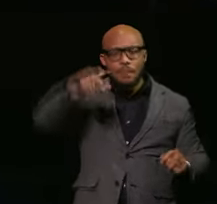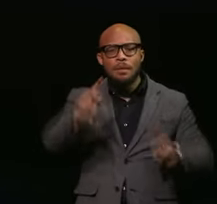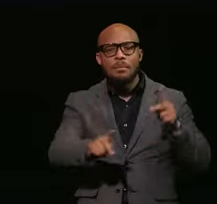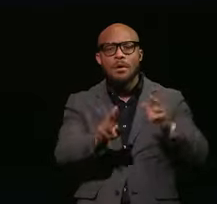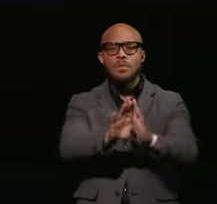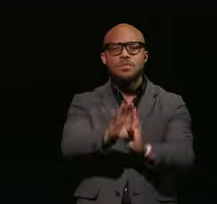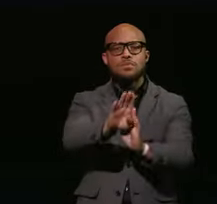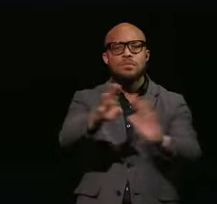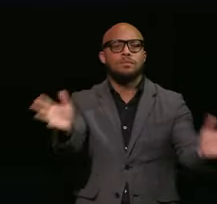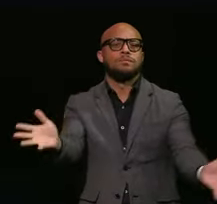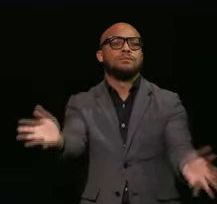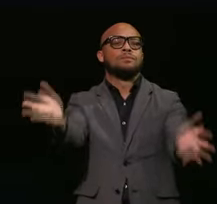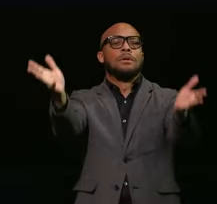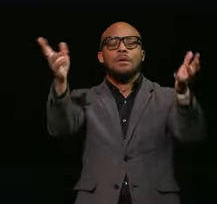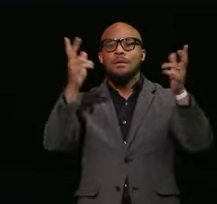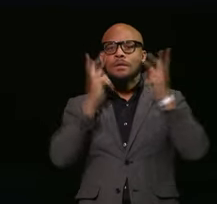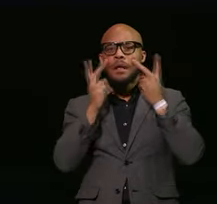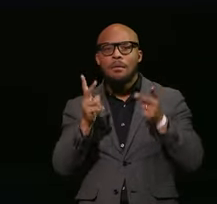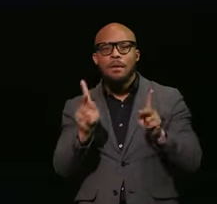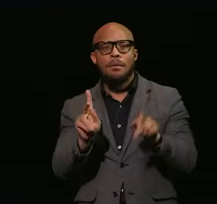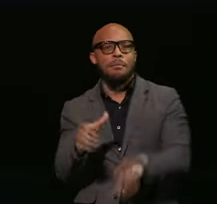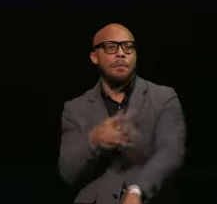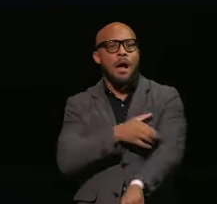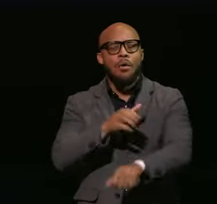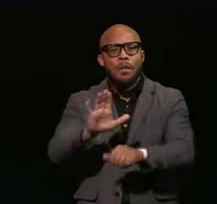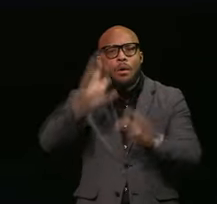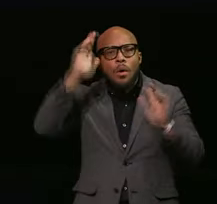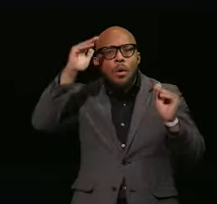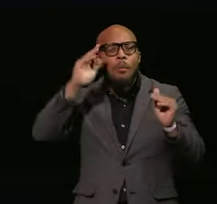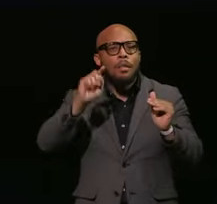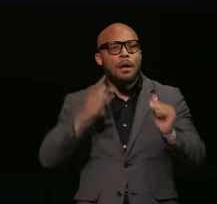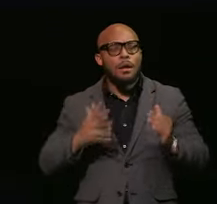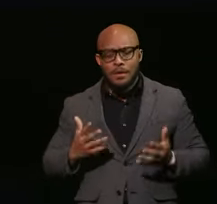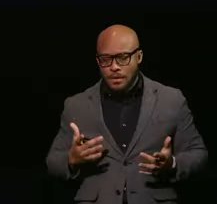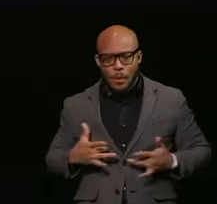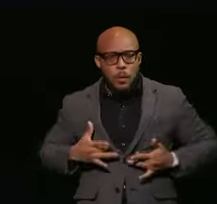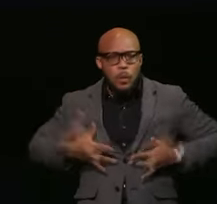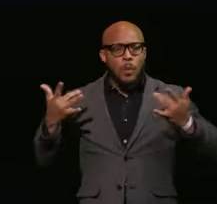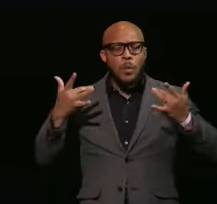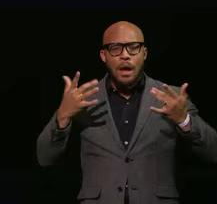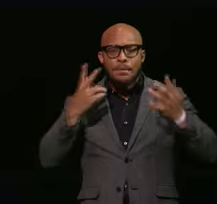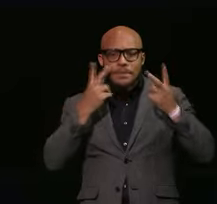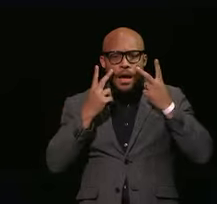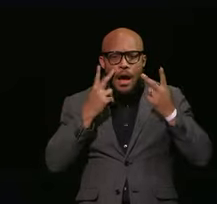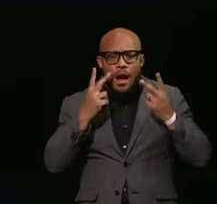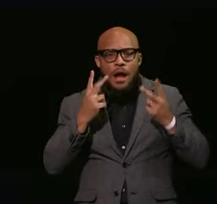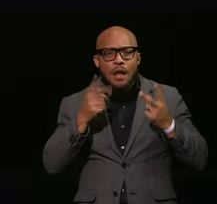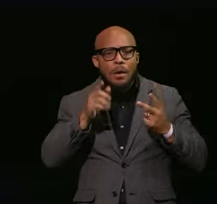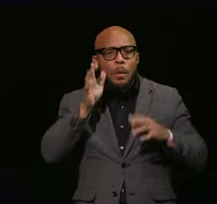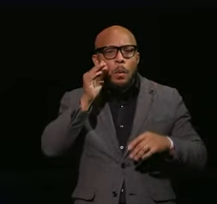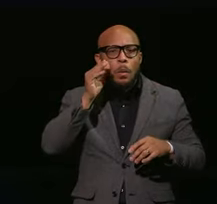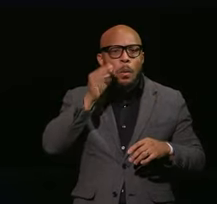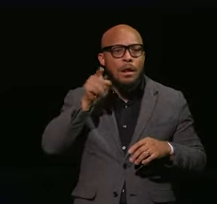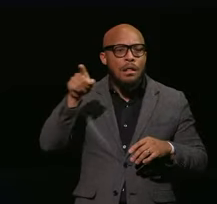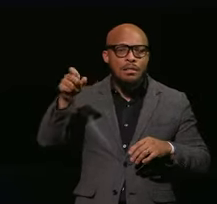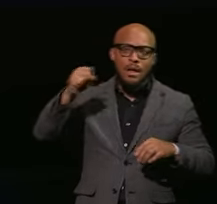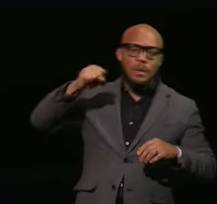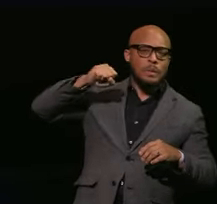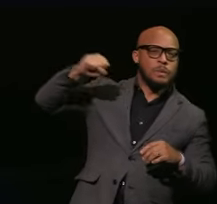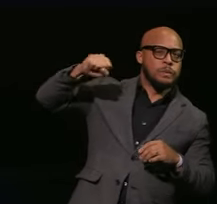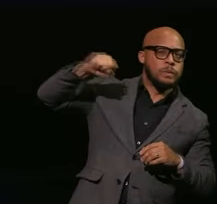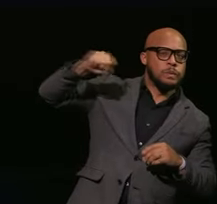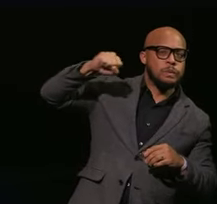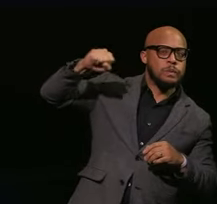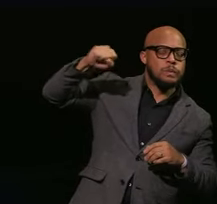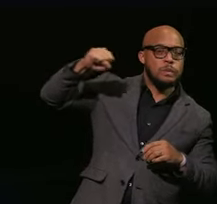the hope and the resilience. You know, this is a nation rising up to fight a 38-year-long dictatorship. You